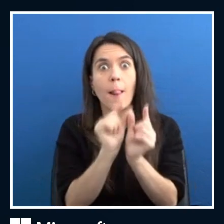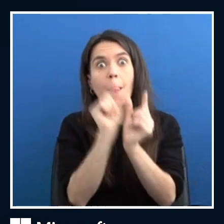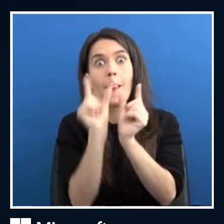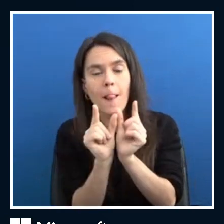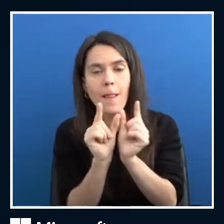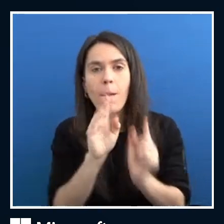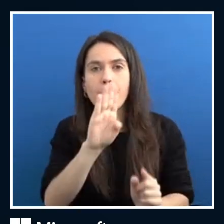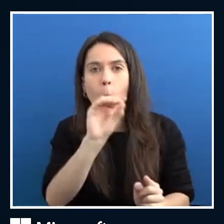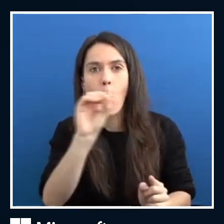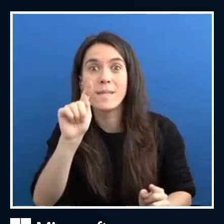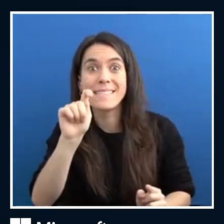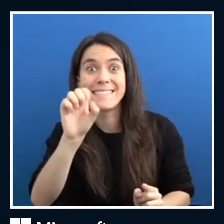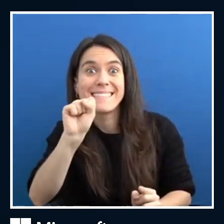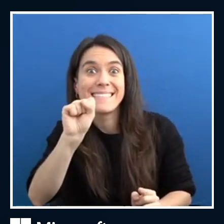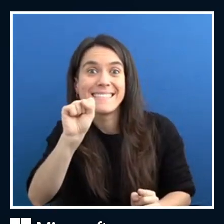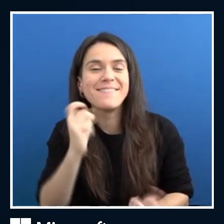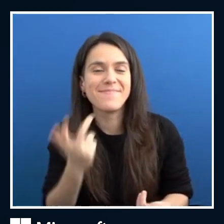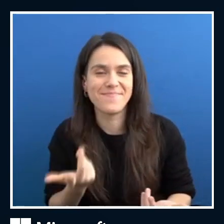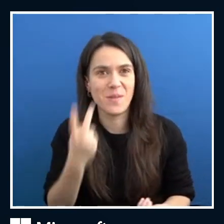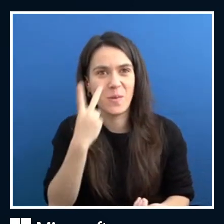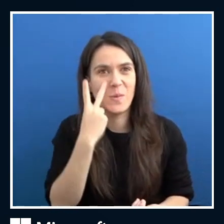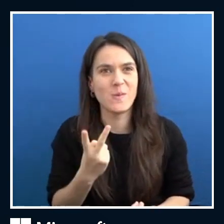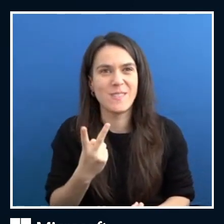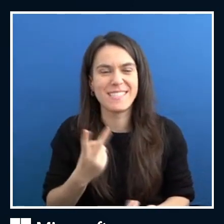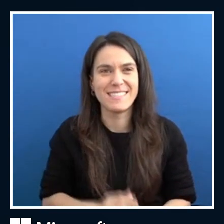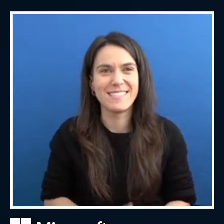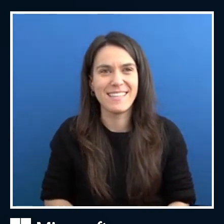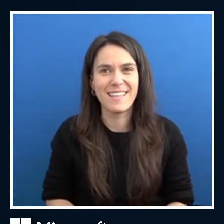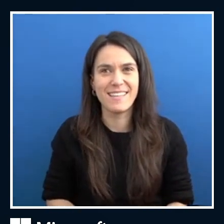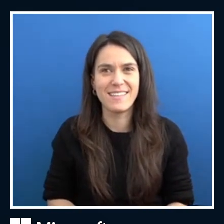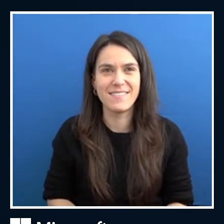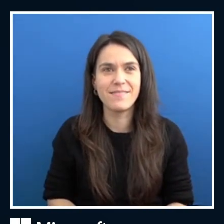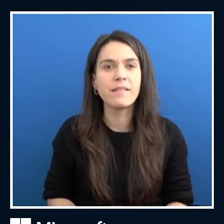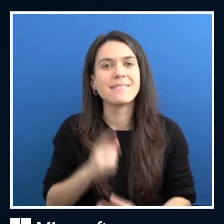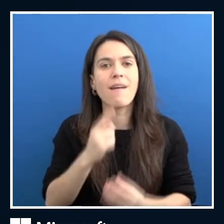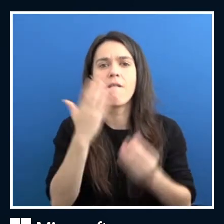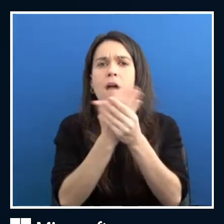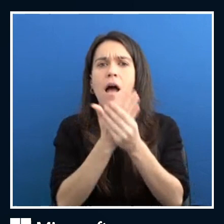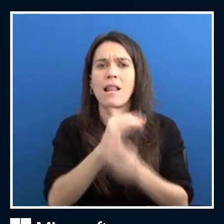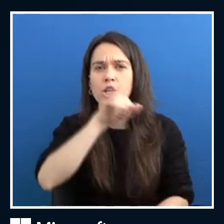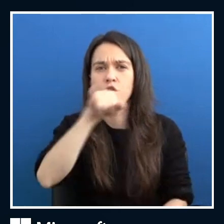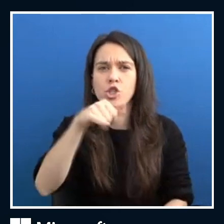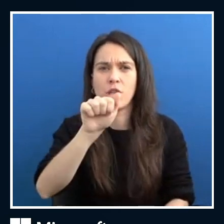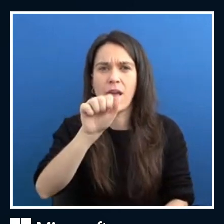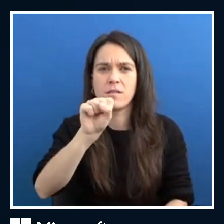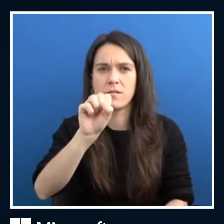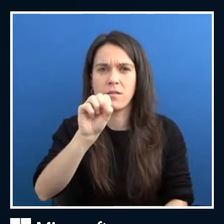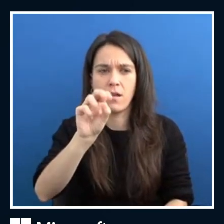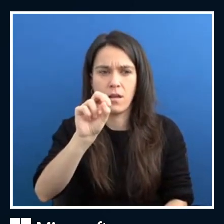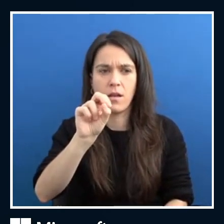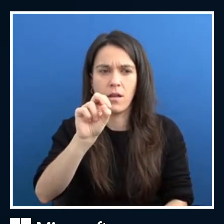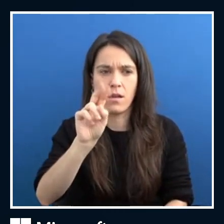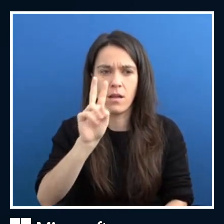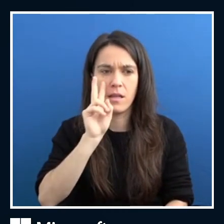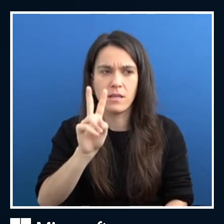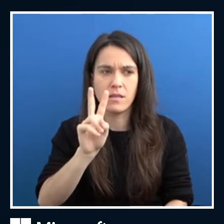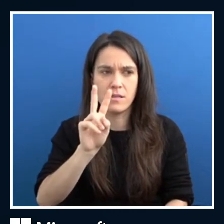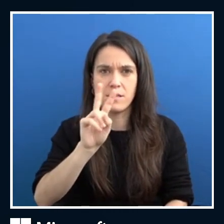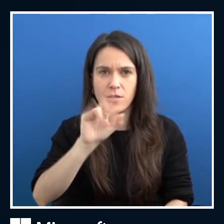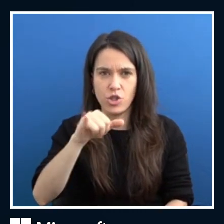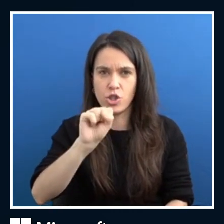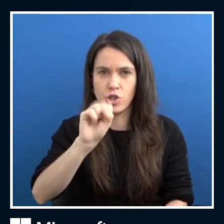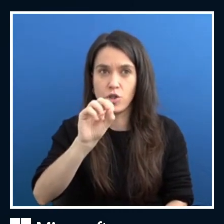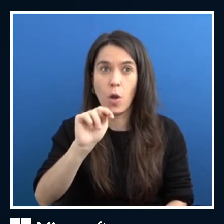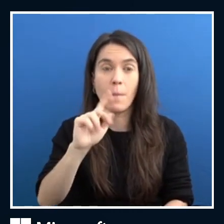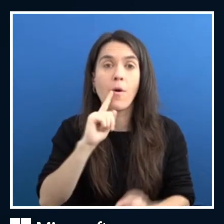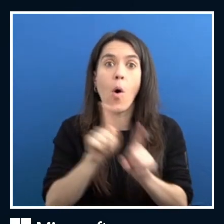Now, this case you will see it's actually a JSON file, but behind it, it's an MP3 file.